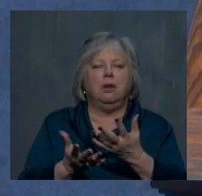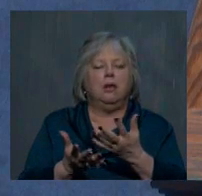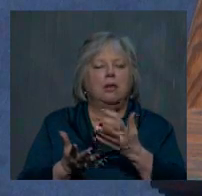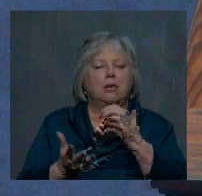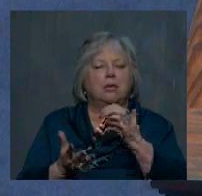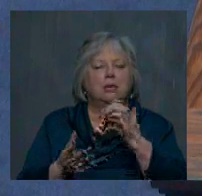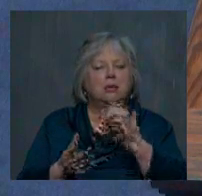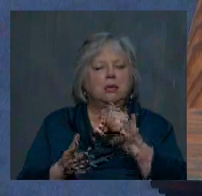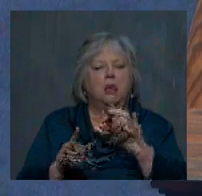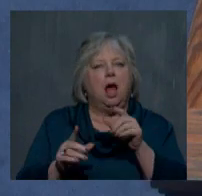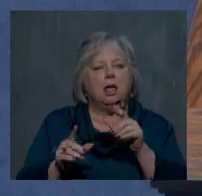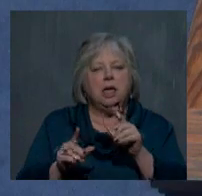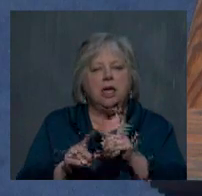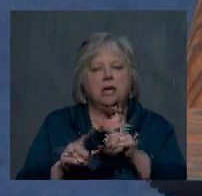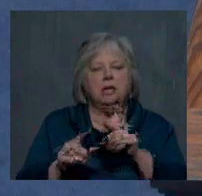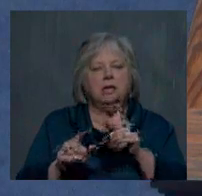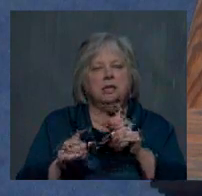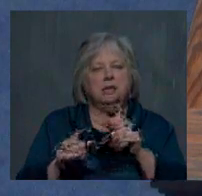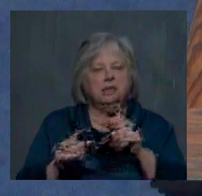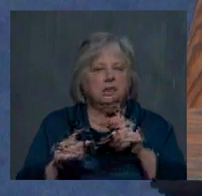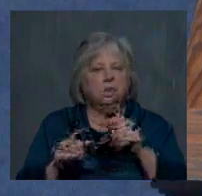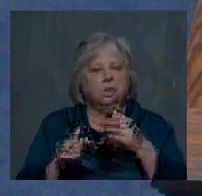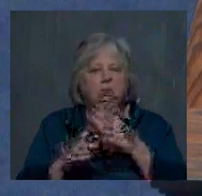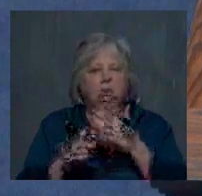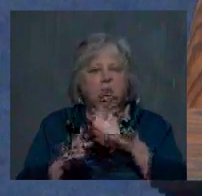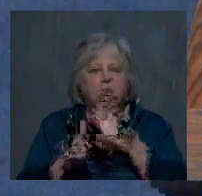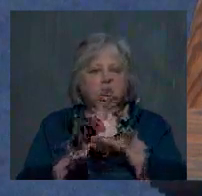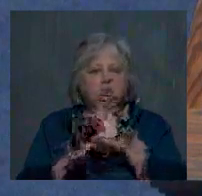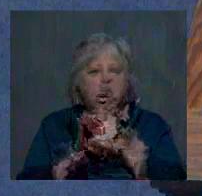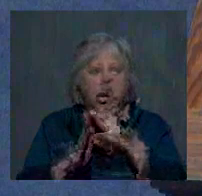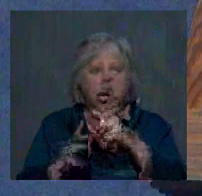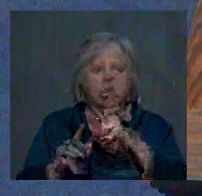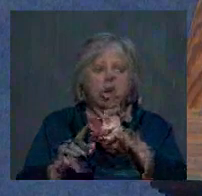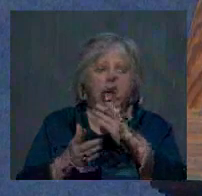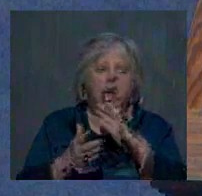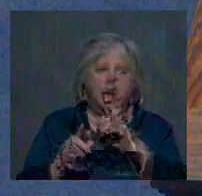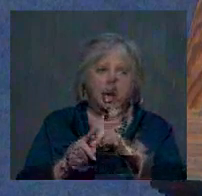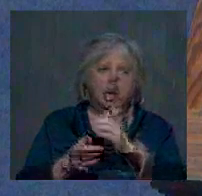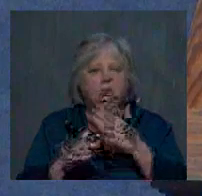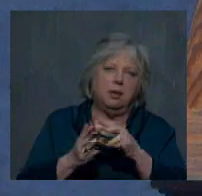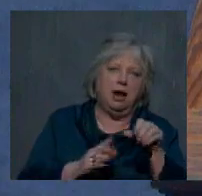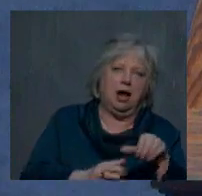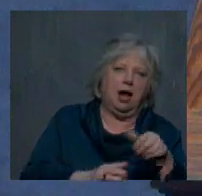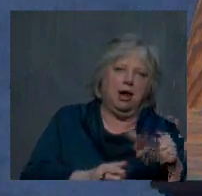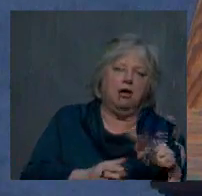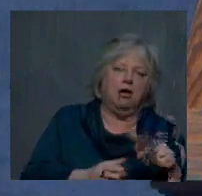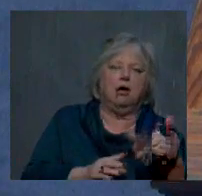along with pre other recommendations get the citizens